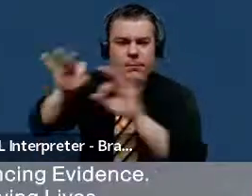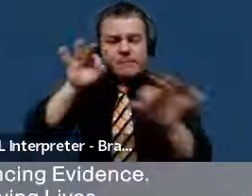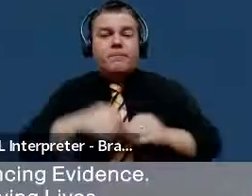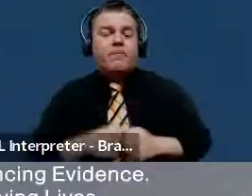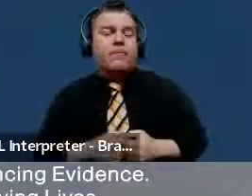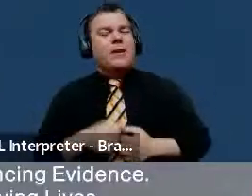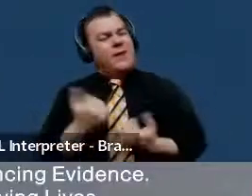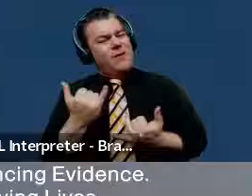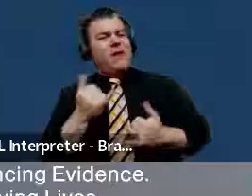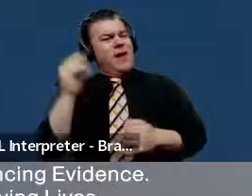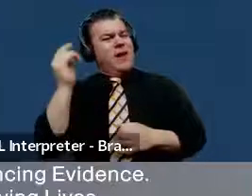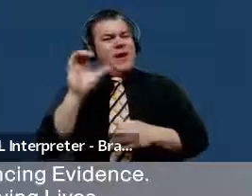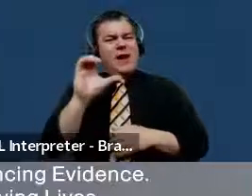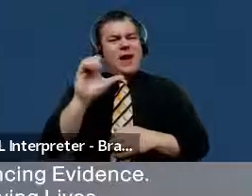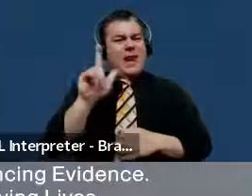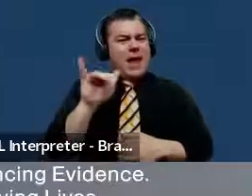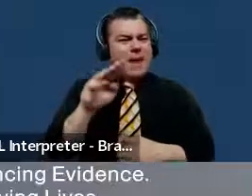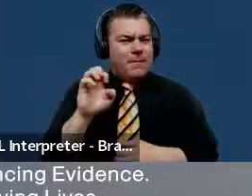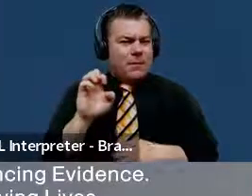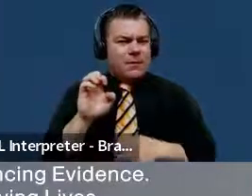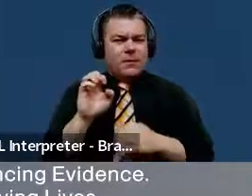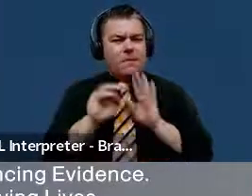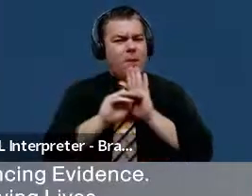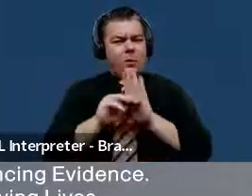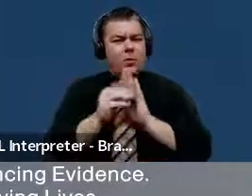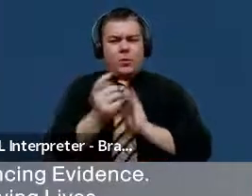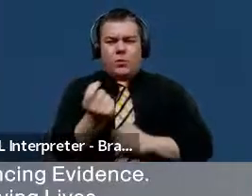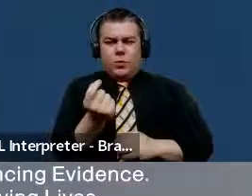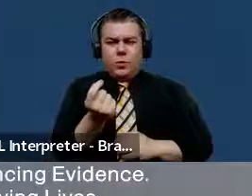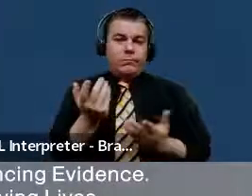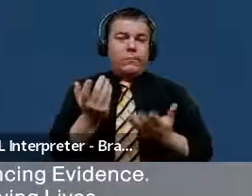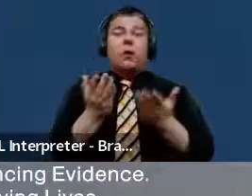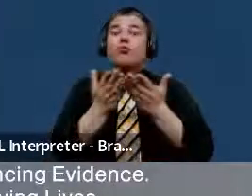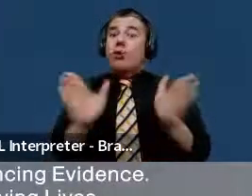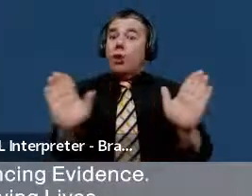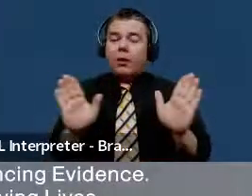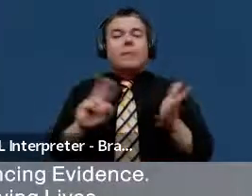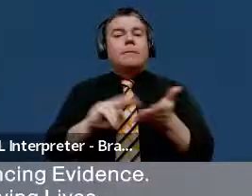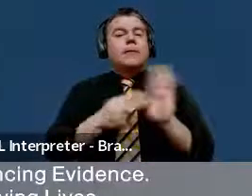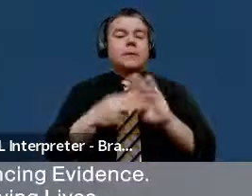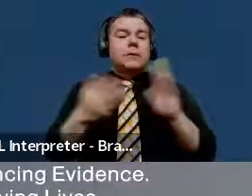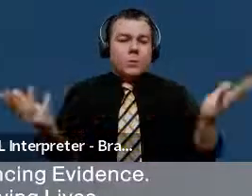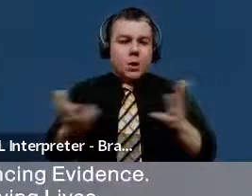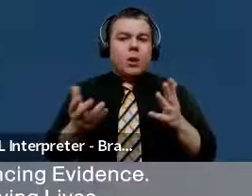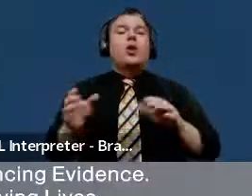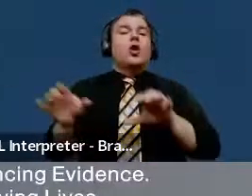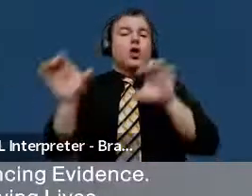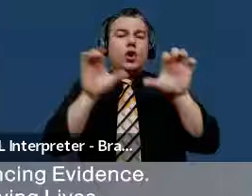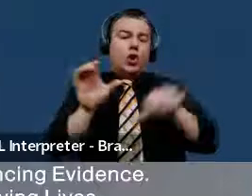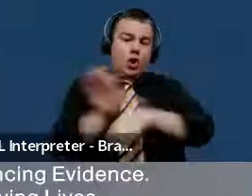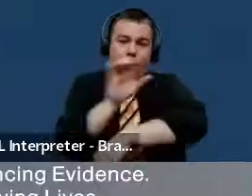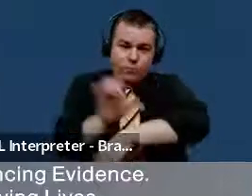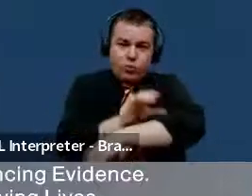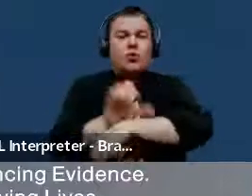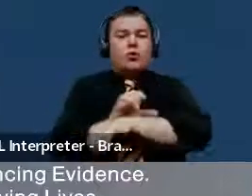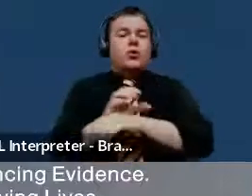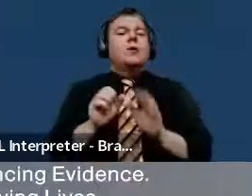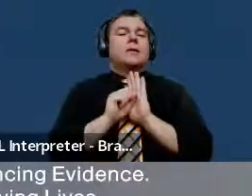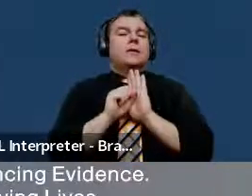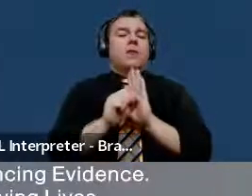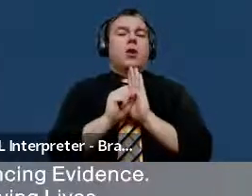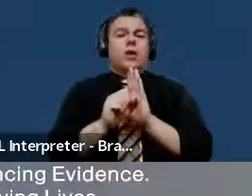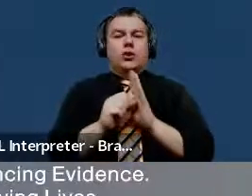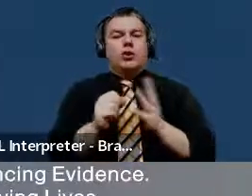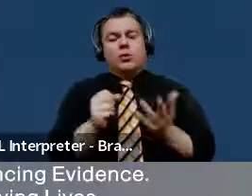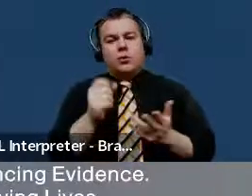climate models? In their broadest sense, climate models are computer simulations of the Earth's climate system, which can